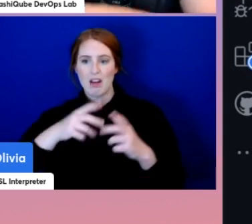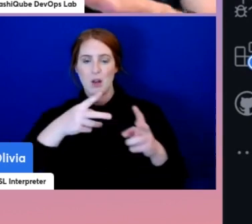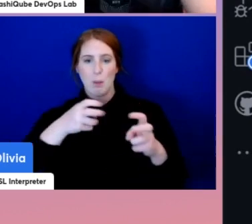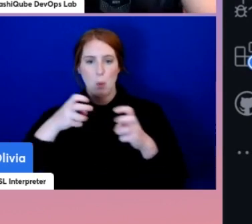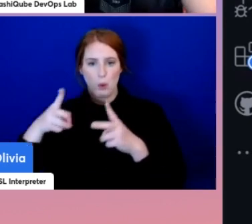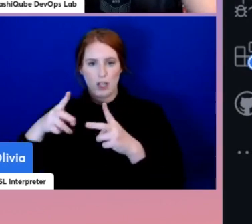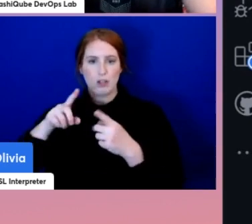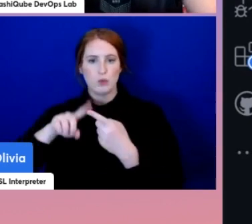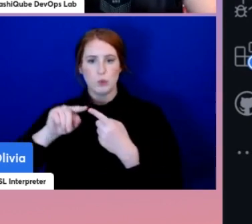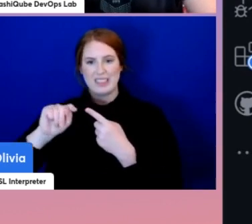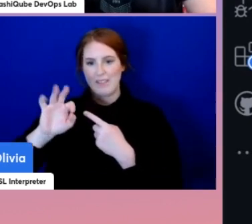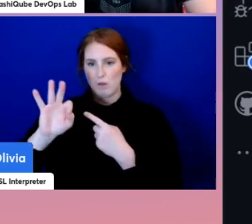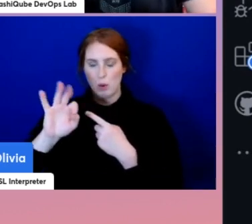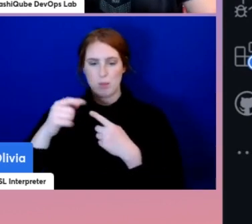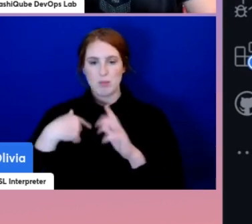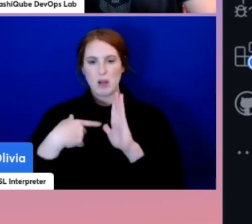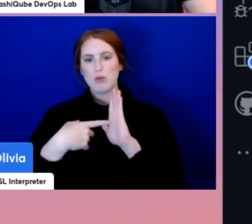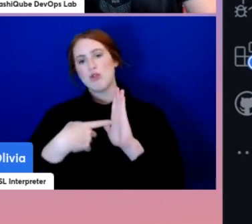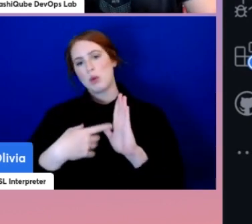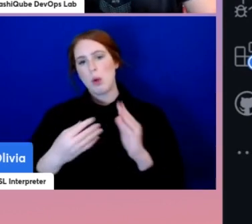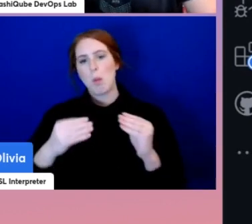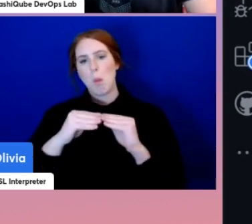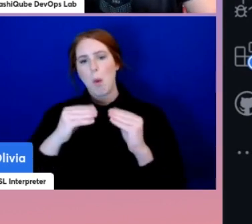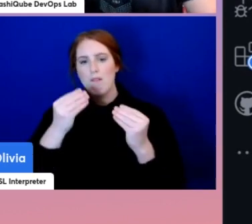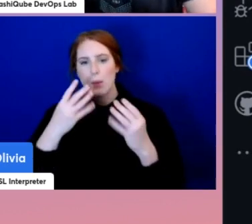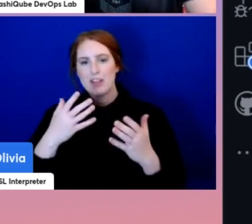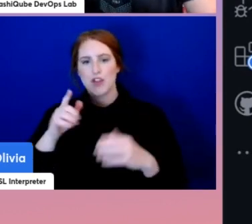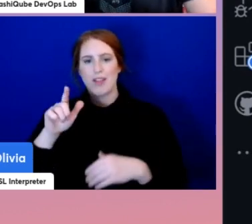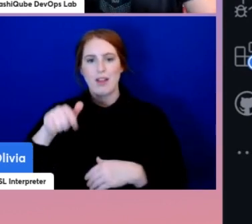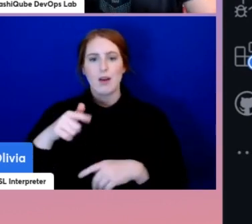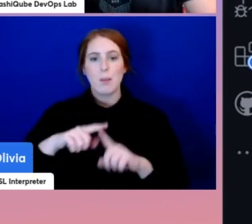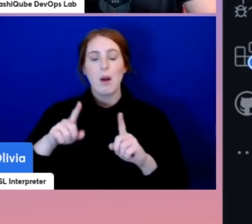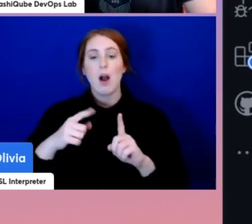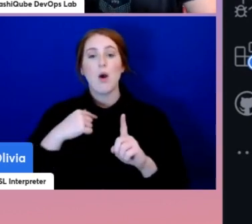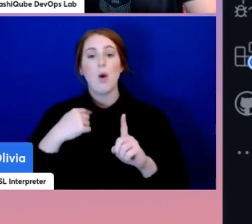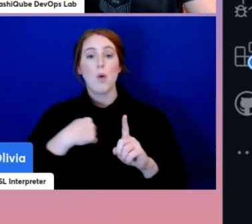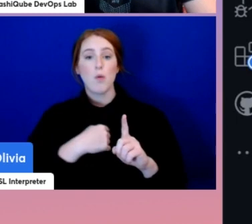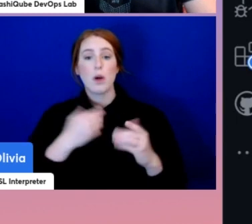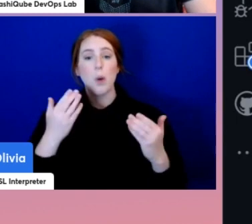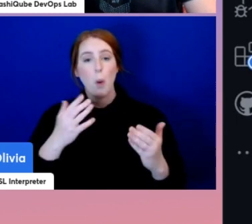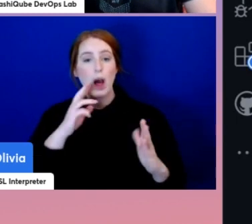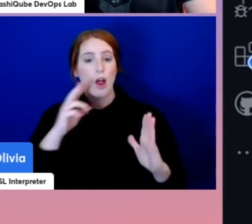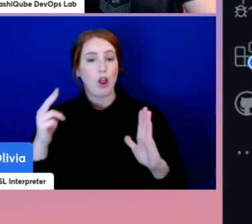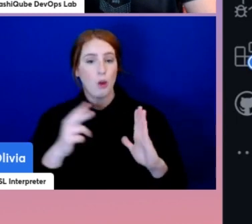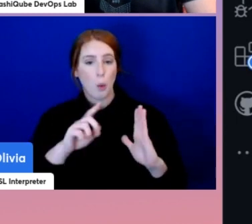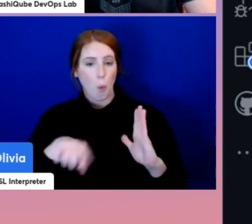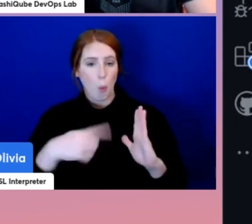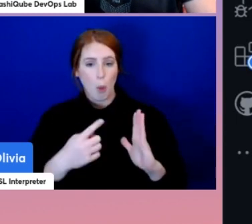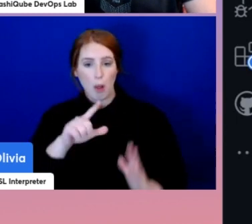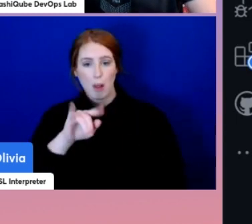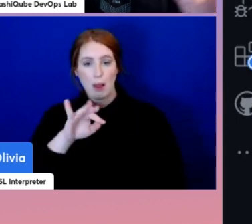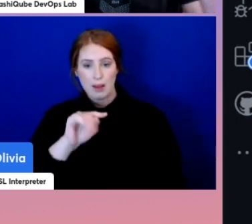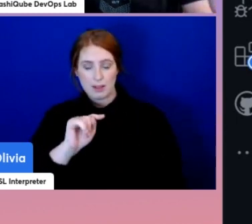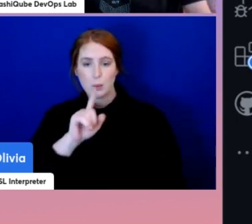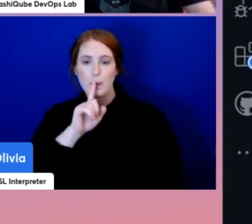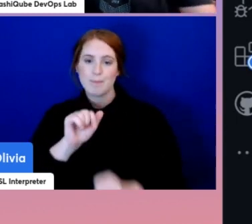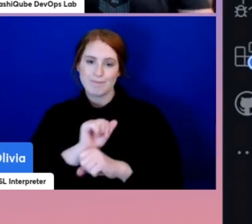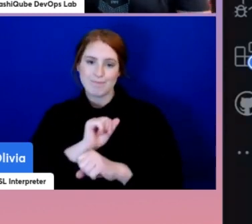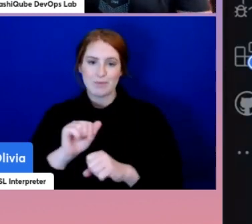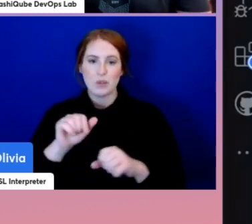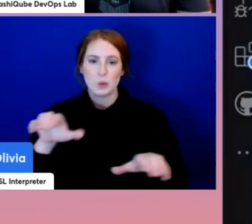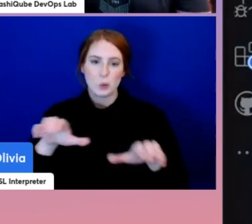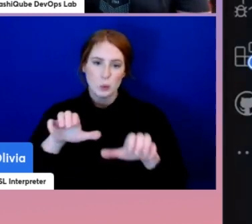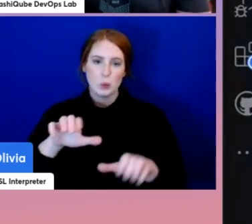show this to you later on. But if we just look at lint, it's actually just going to do Terraform lint, TF-lint,